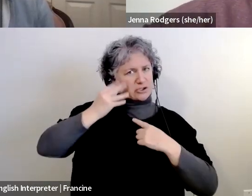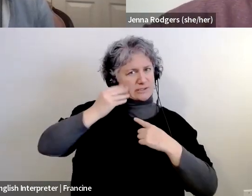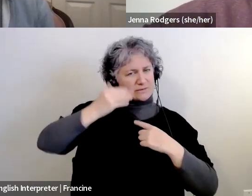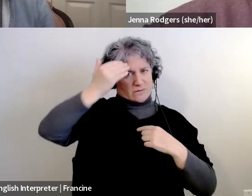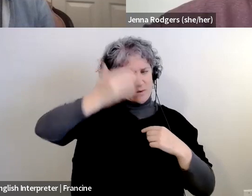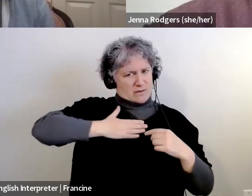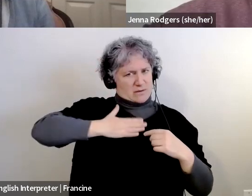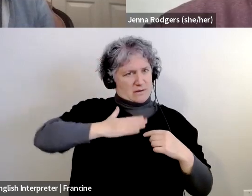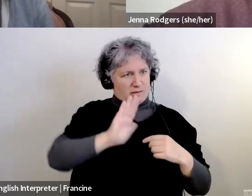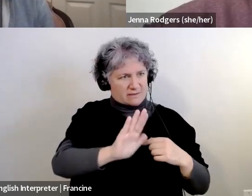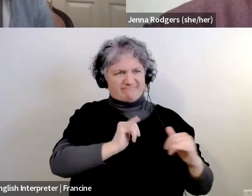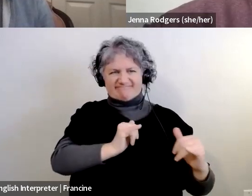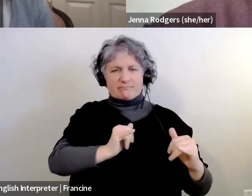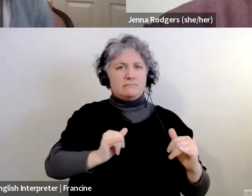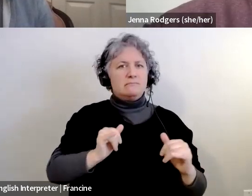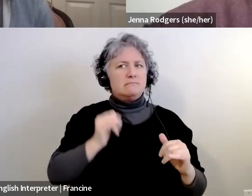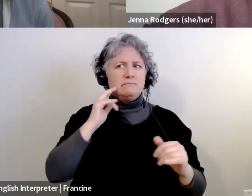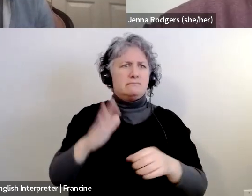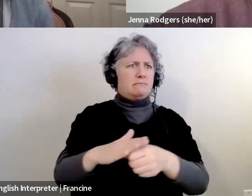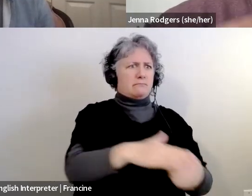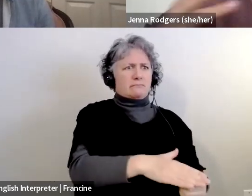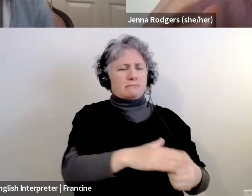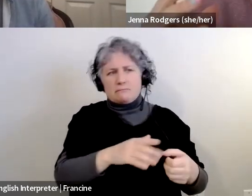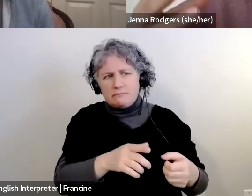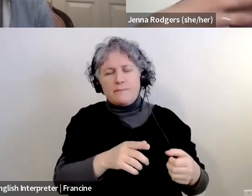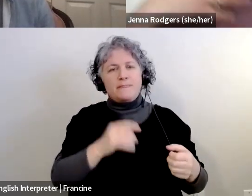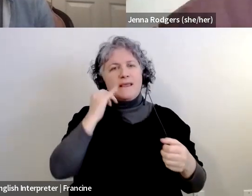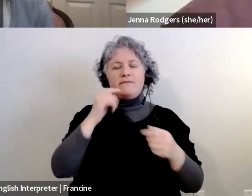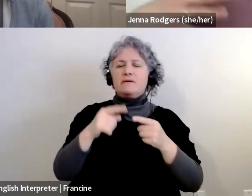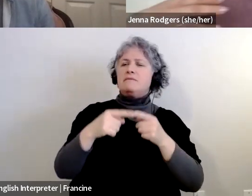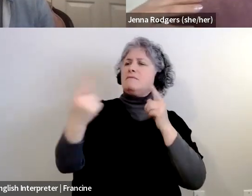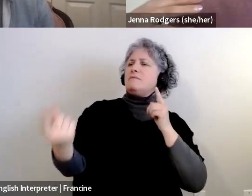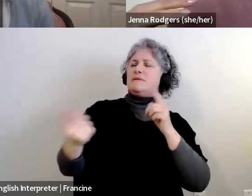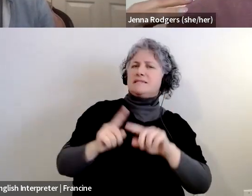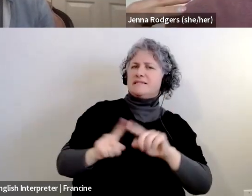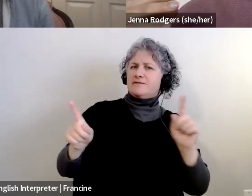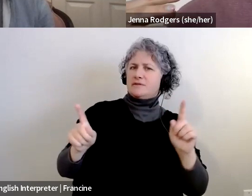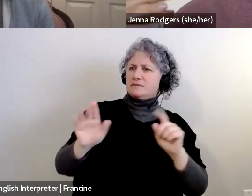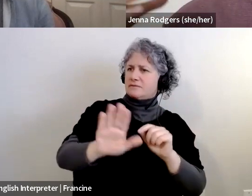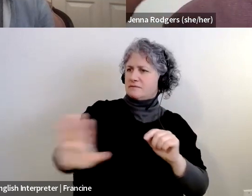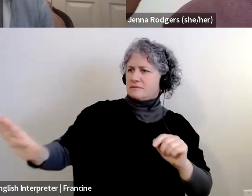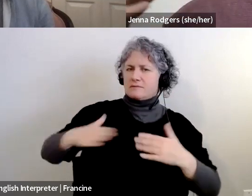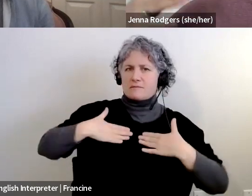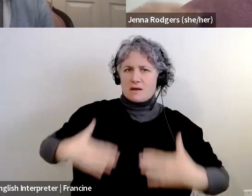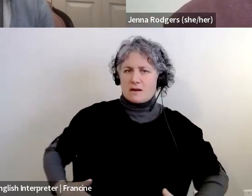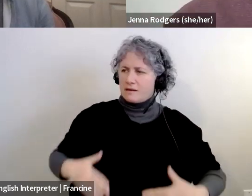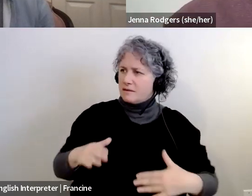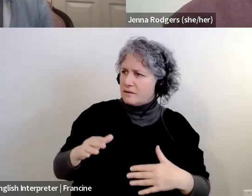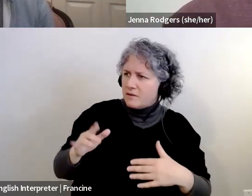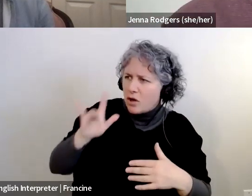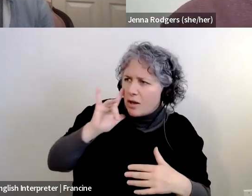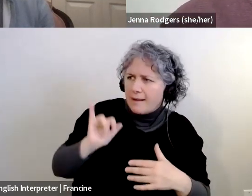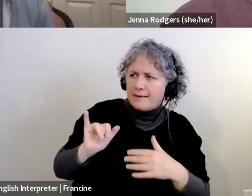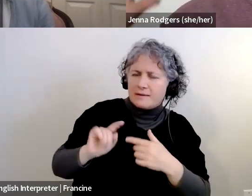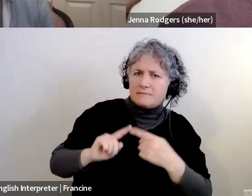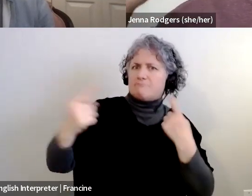noticing is saying, what is the experience of someone who has a different body than mine? Can